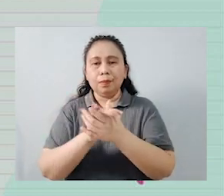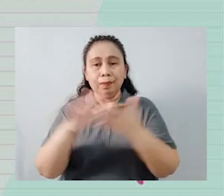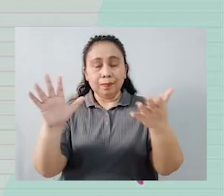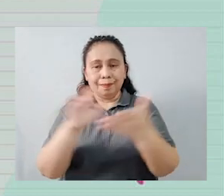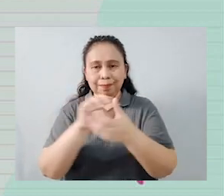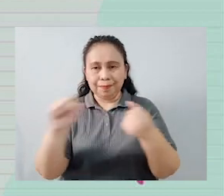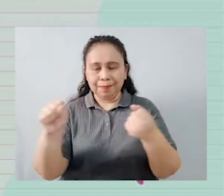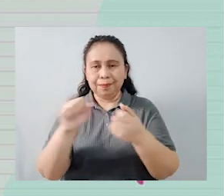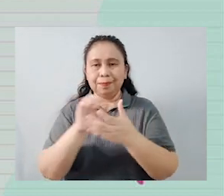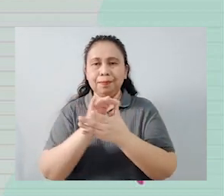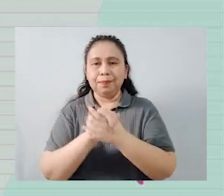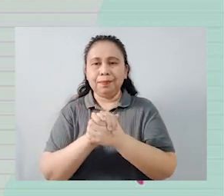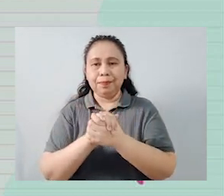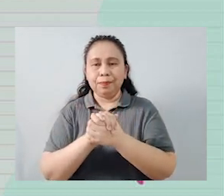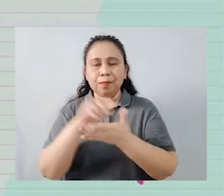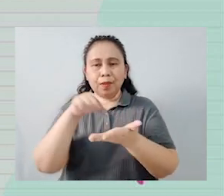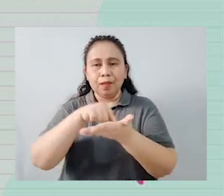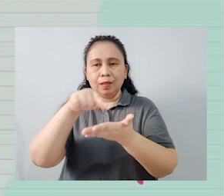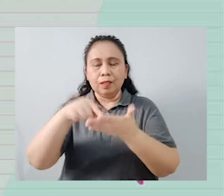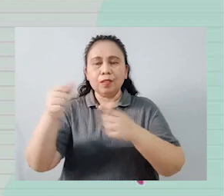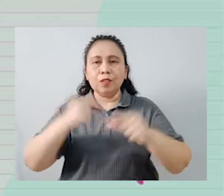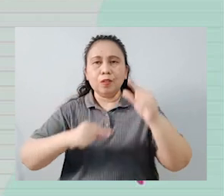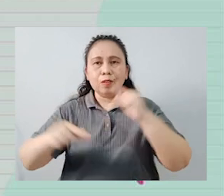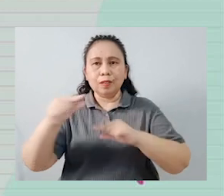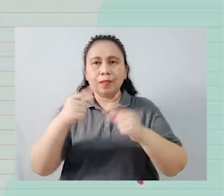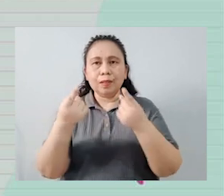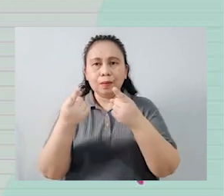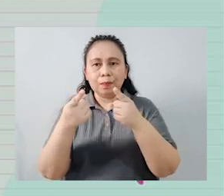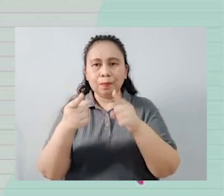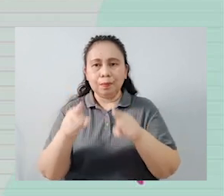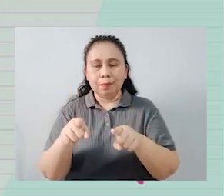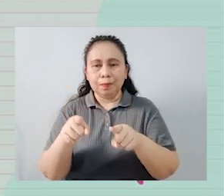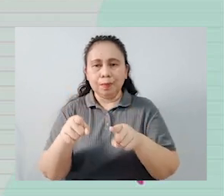happening. These geologic events have a